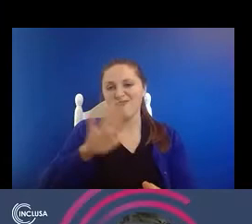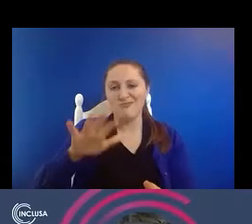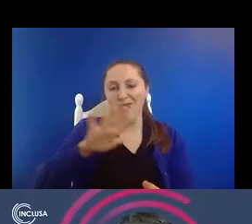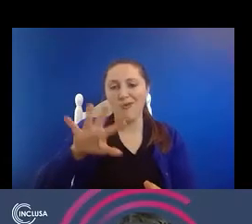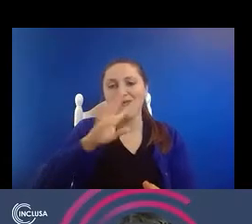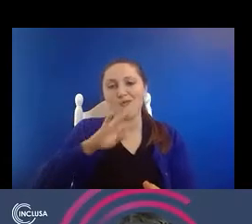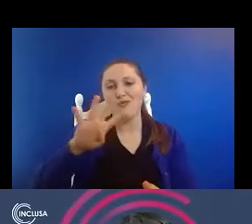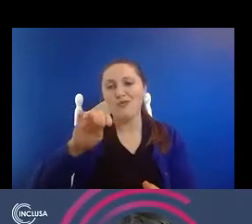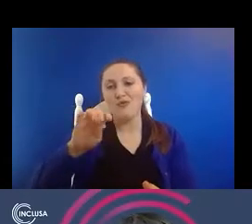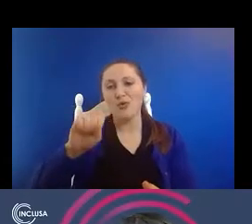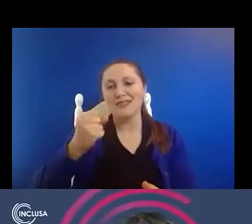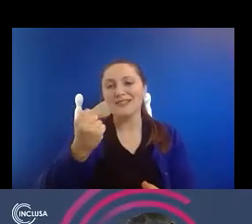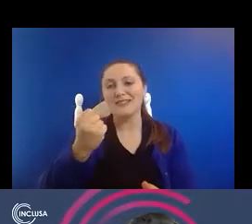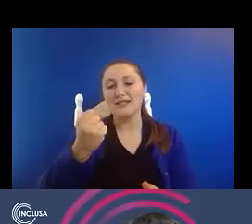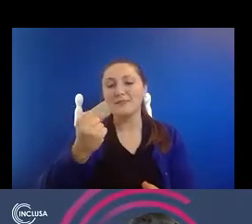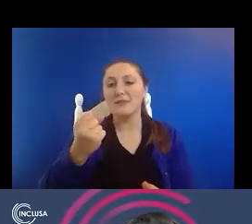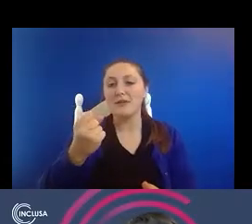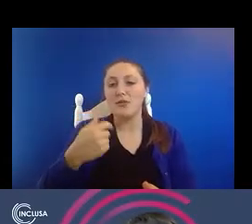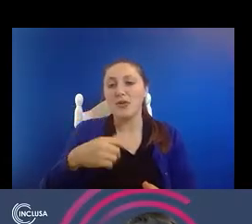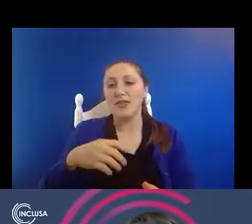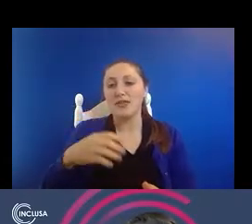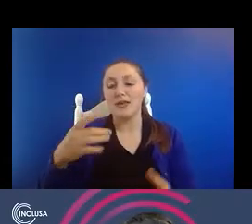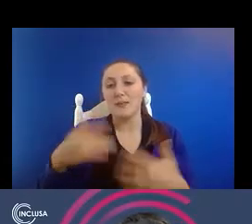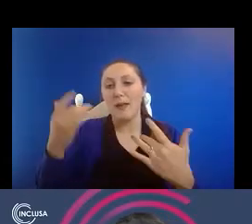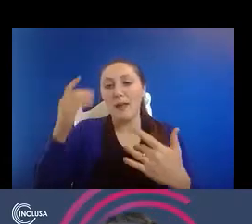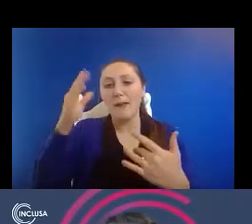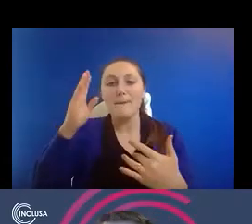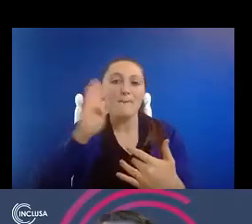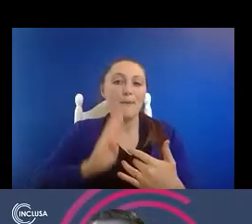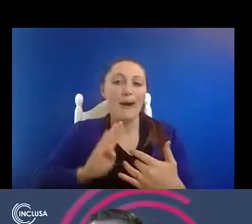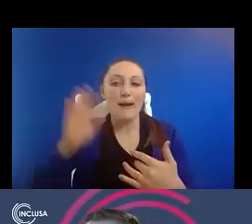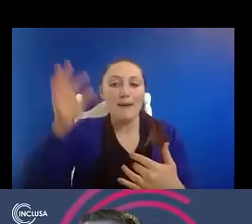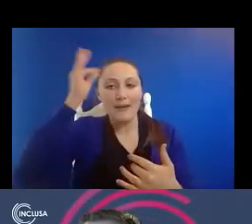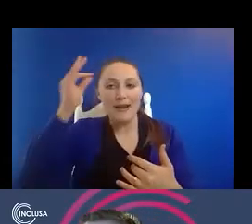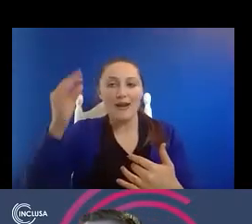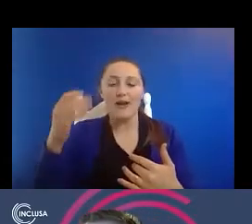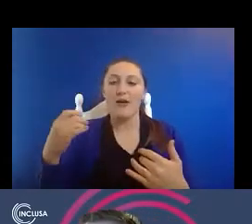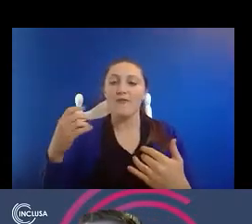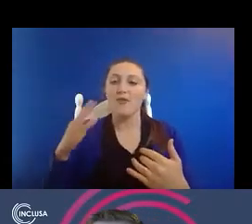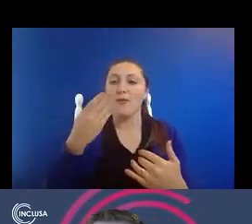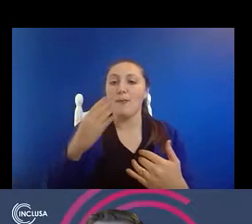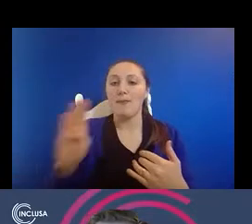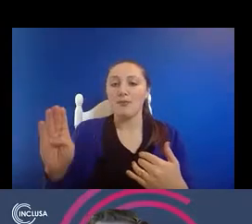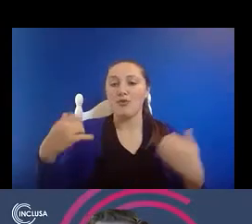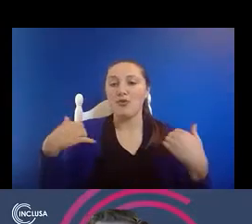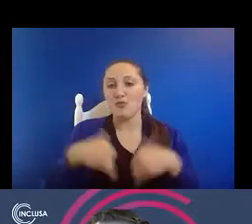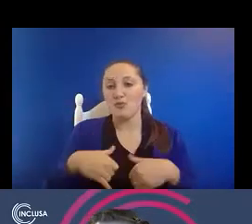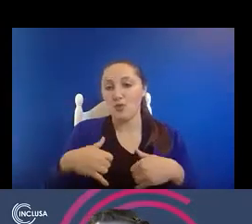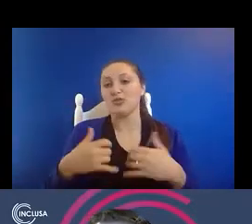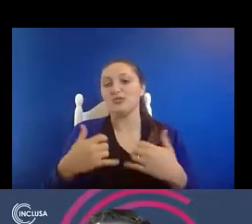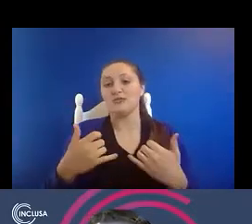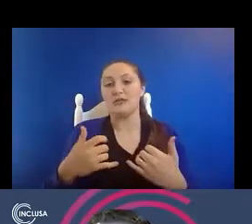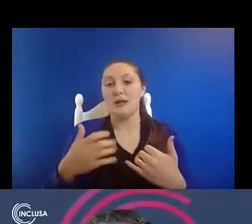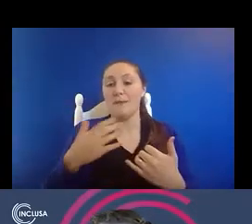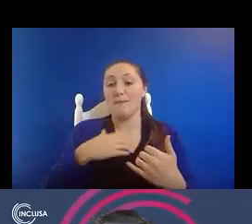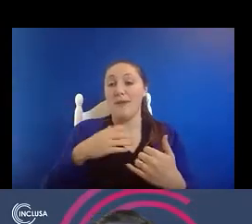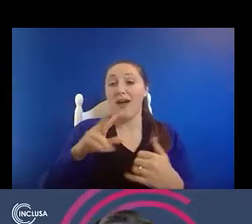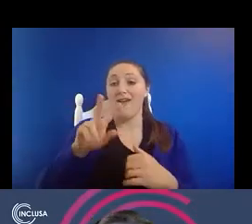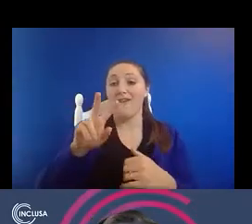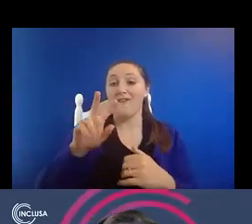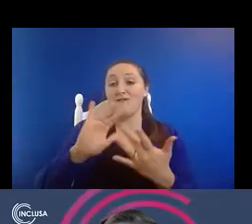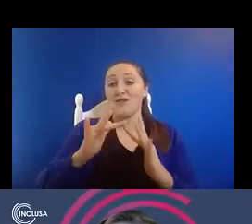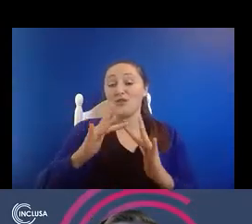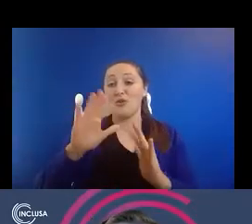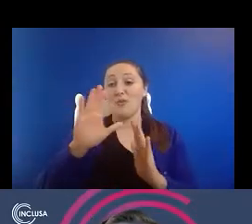blue sports jacket today with a light blue shirt, and my virtual background is an Inclusa logo behind me. I'm really